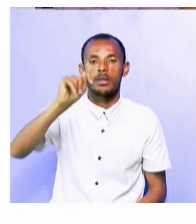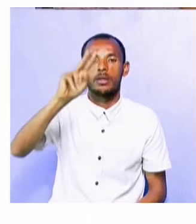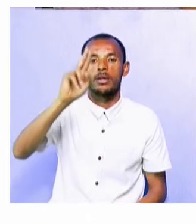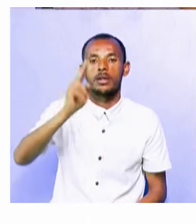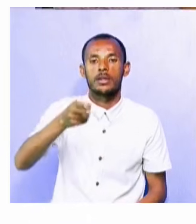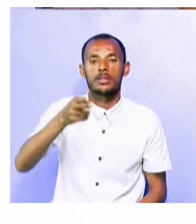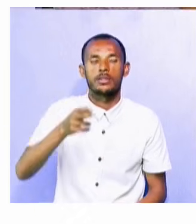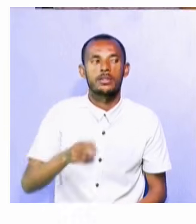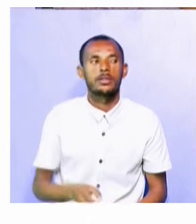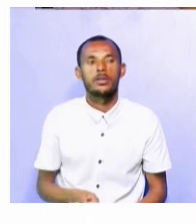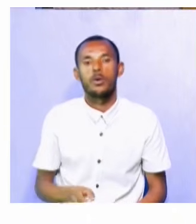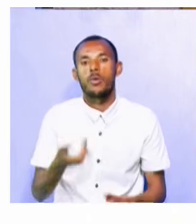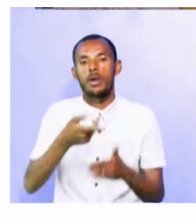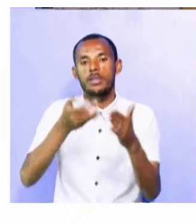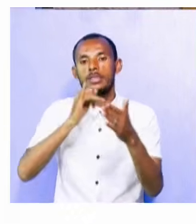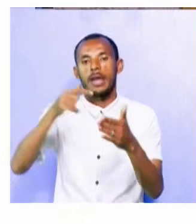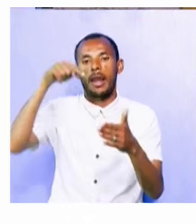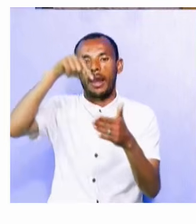of